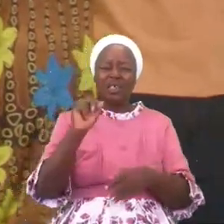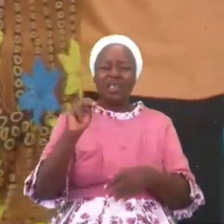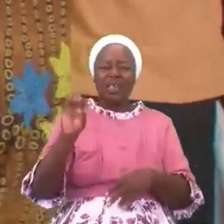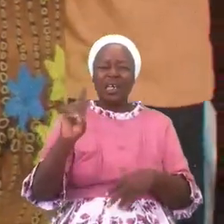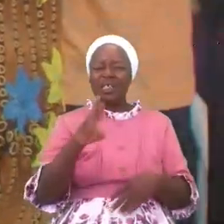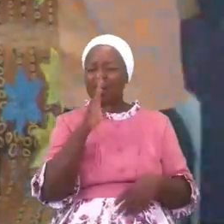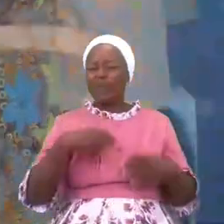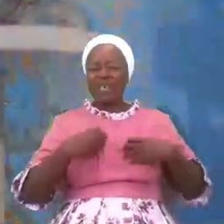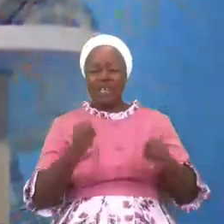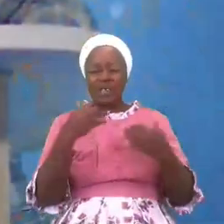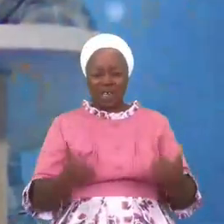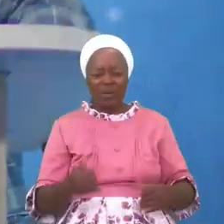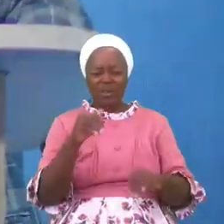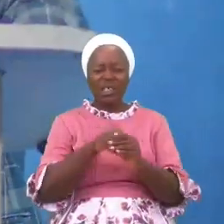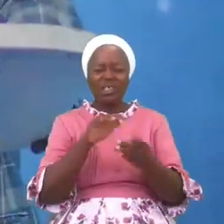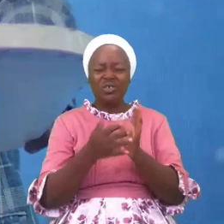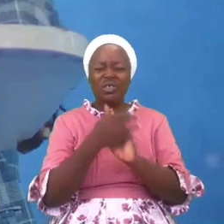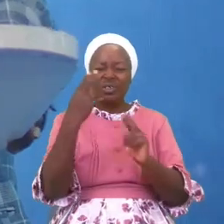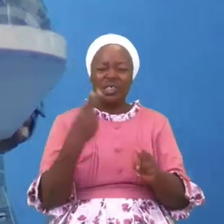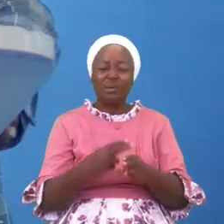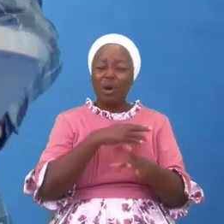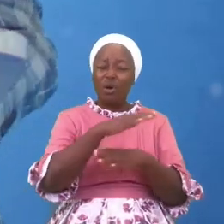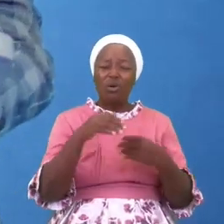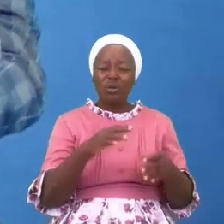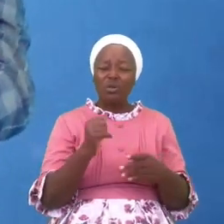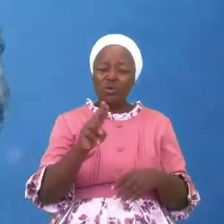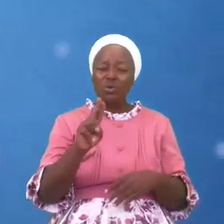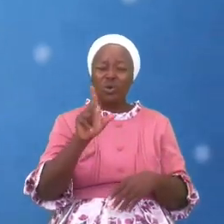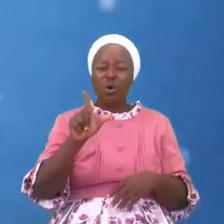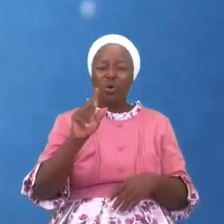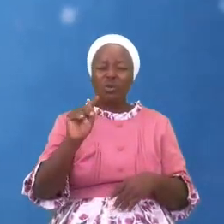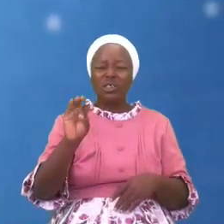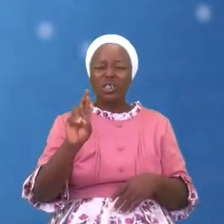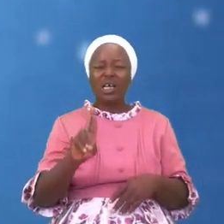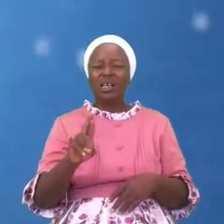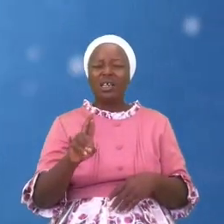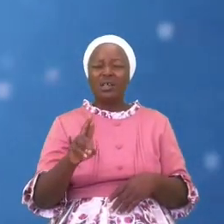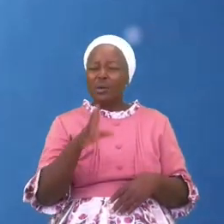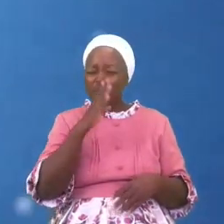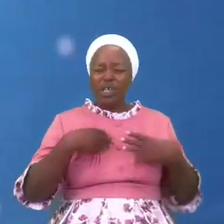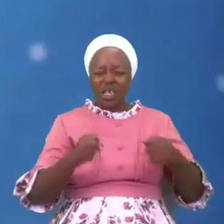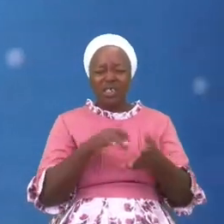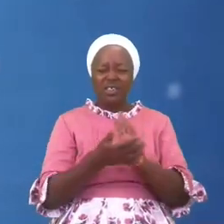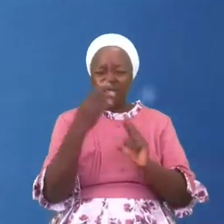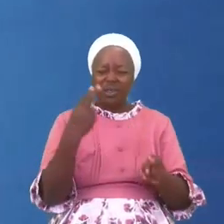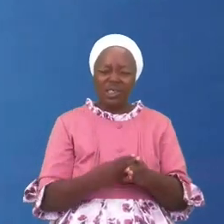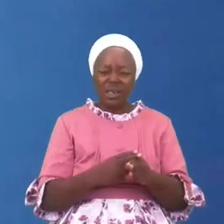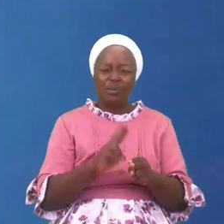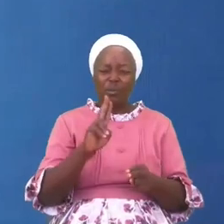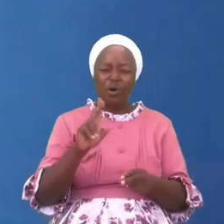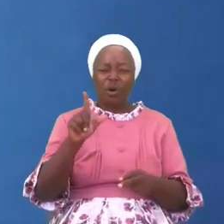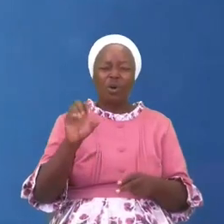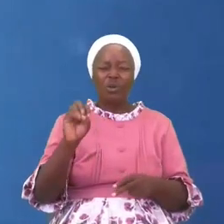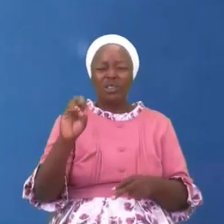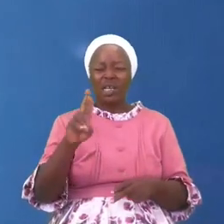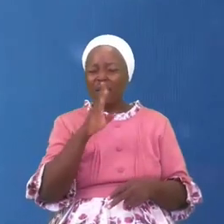Ulcer, be healed in Jesus' name. And the internal part, the intestine that maybe is gummed